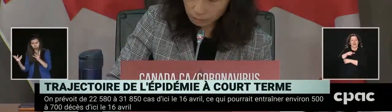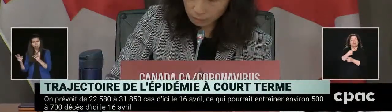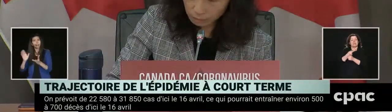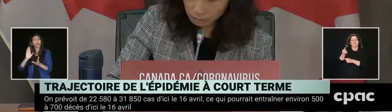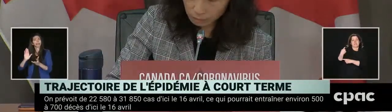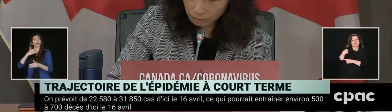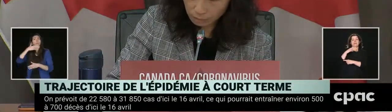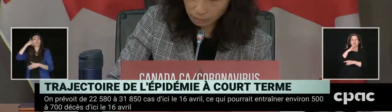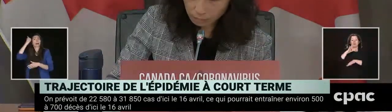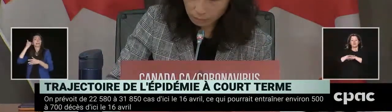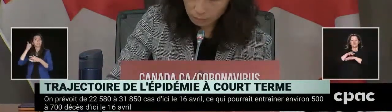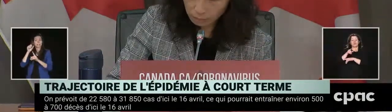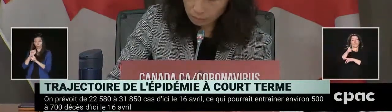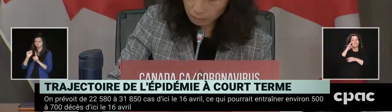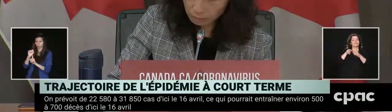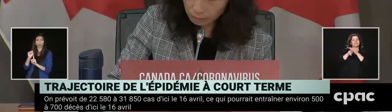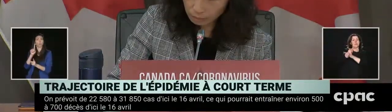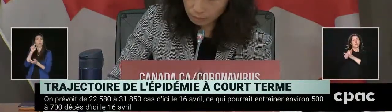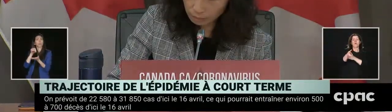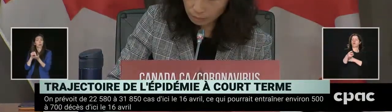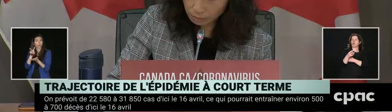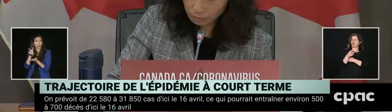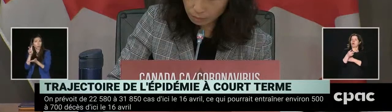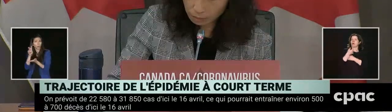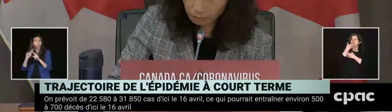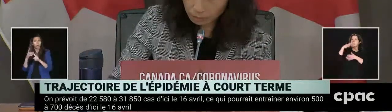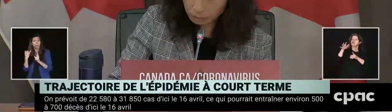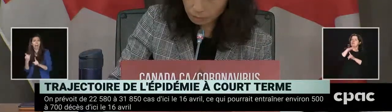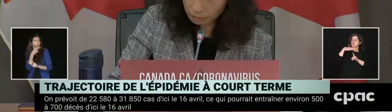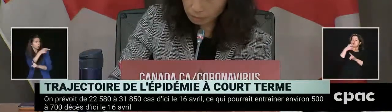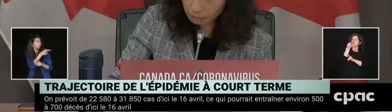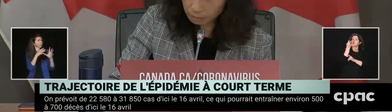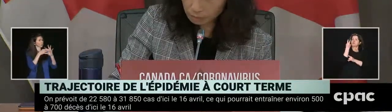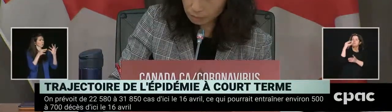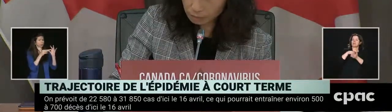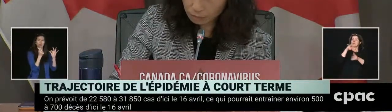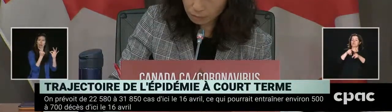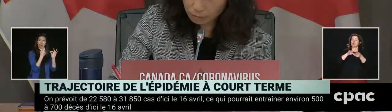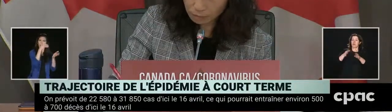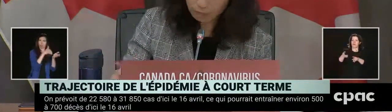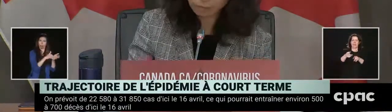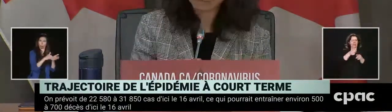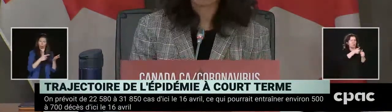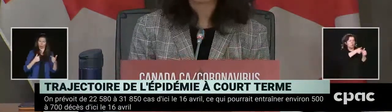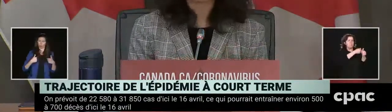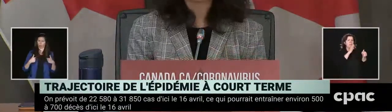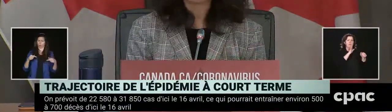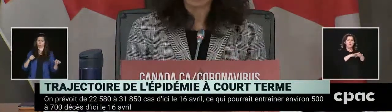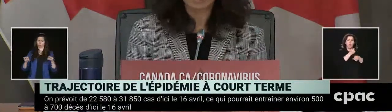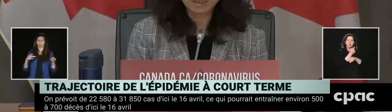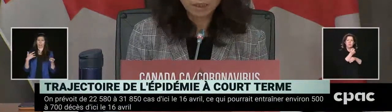you're talking about 11,000. So I have a hard time reconciling both.